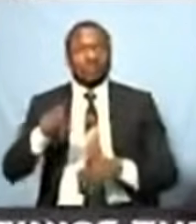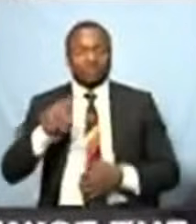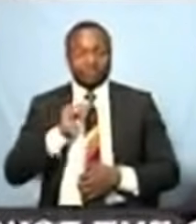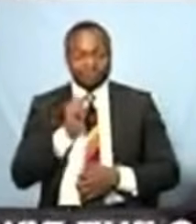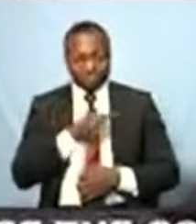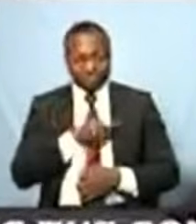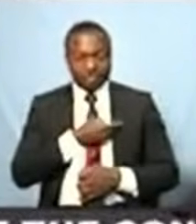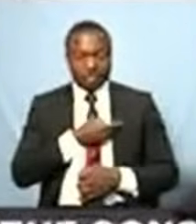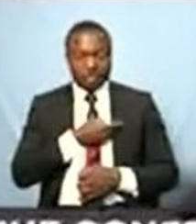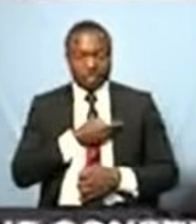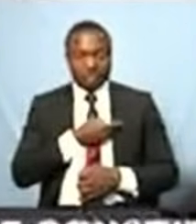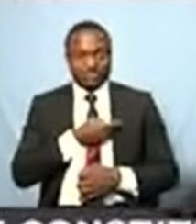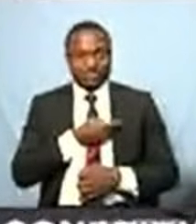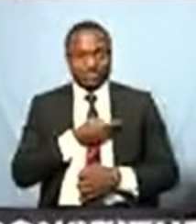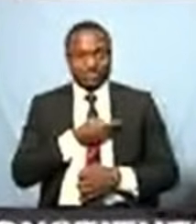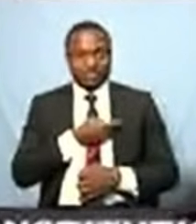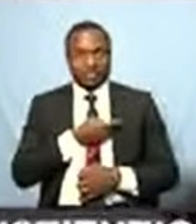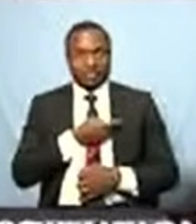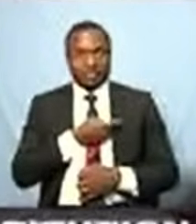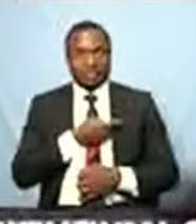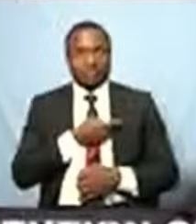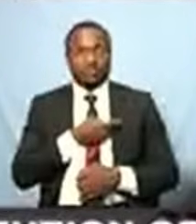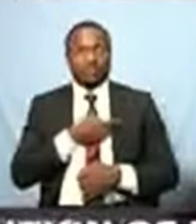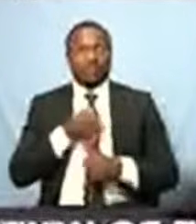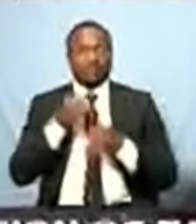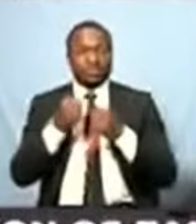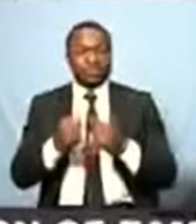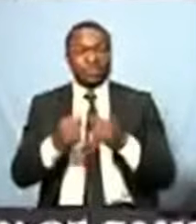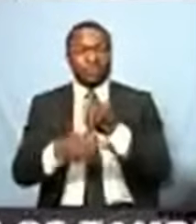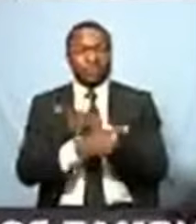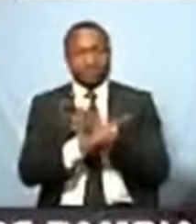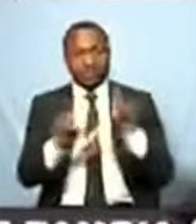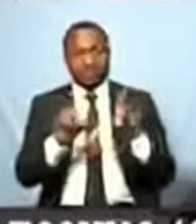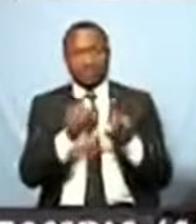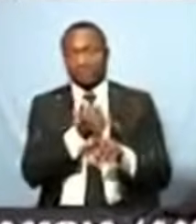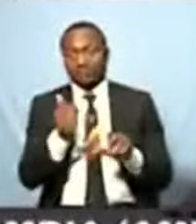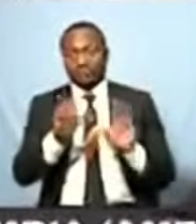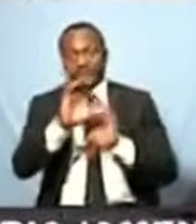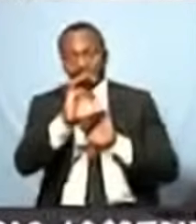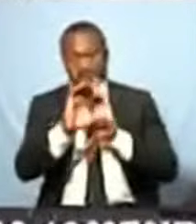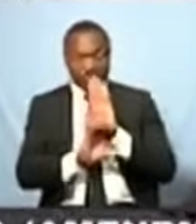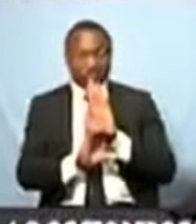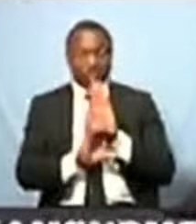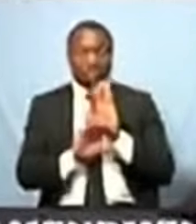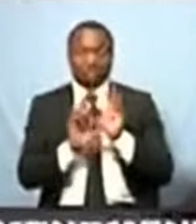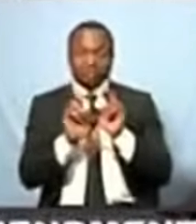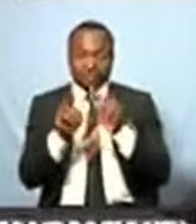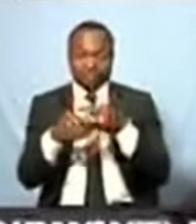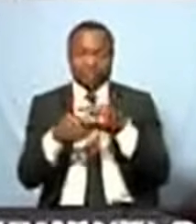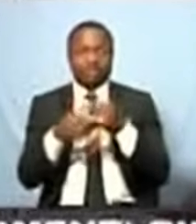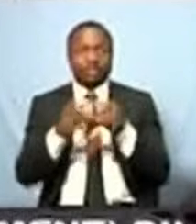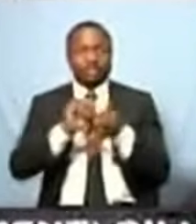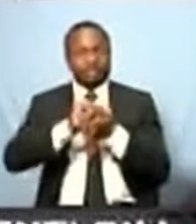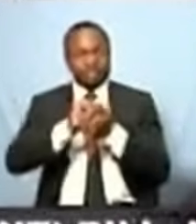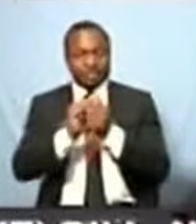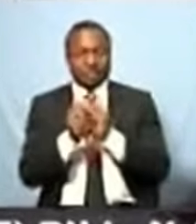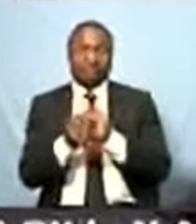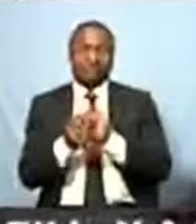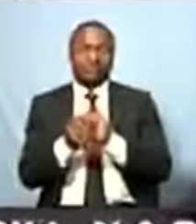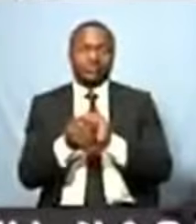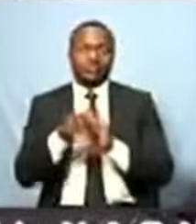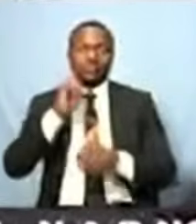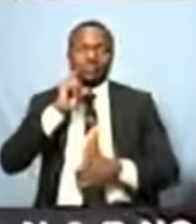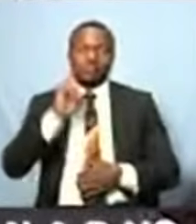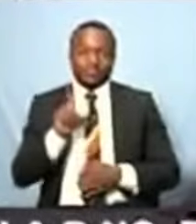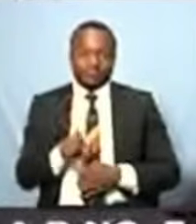to further our democracy. And any constitutional reforms or amendments